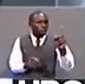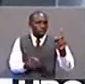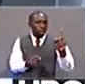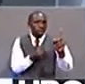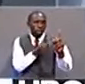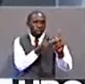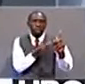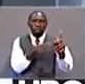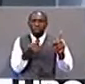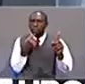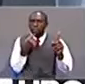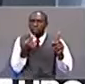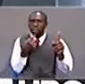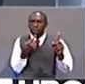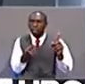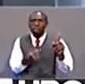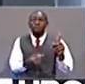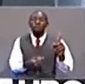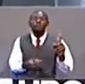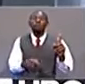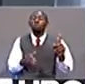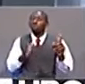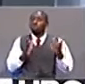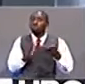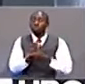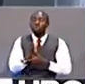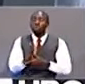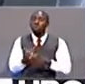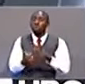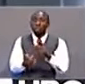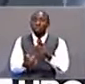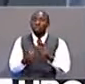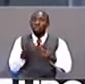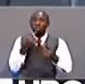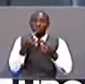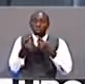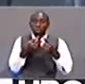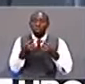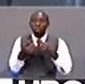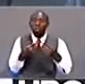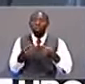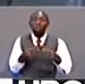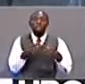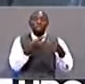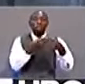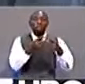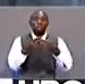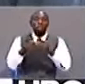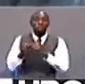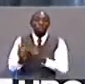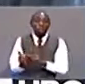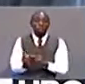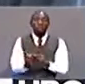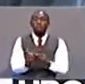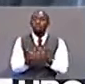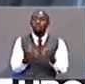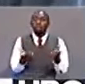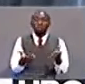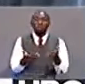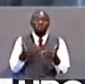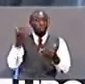very informed person, but he was one who was talking of 5 wounds that Jesus Christ